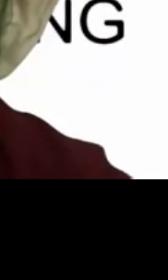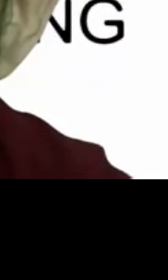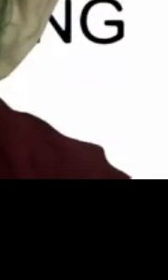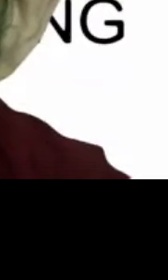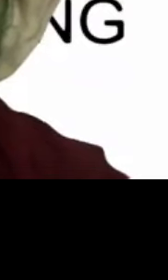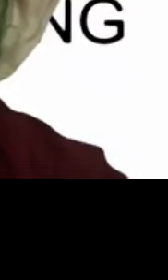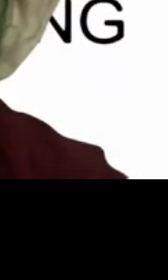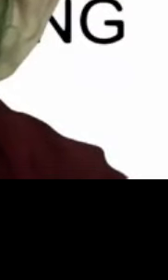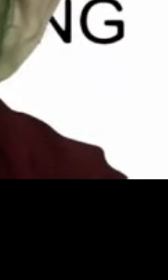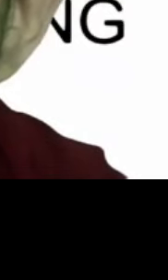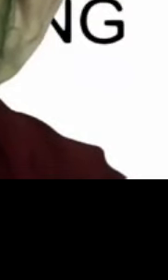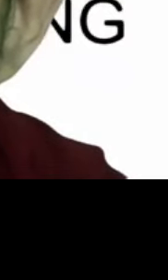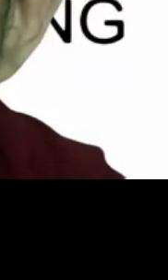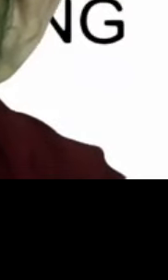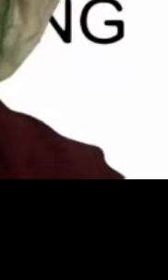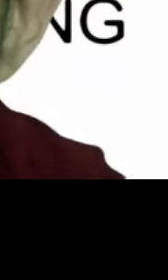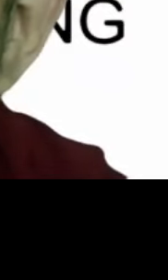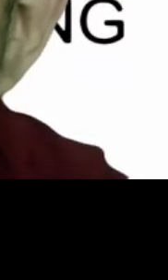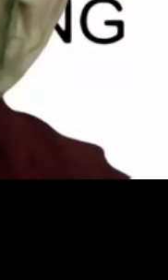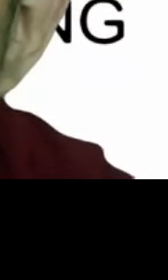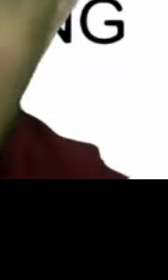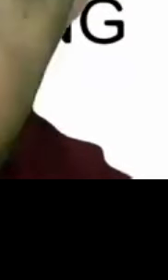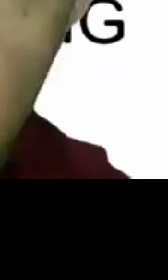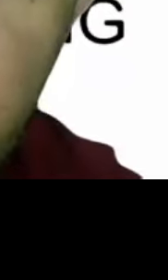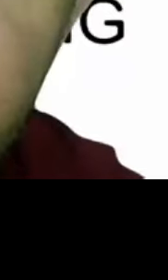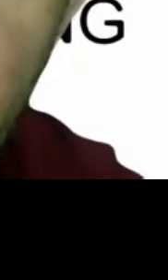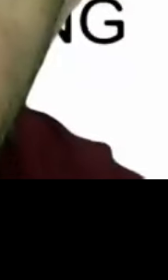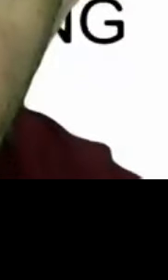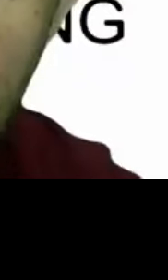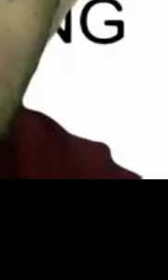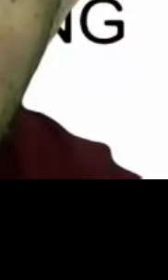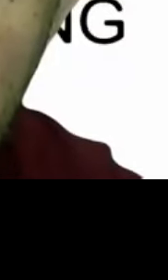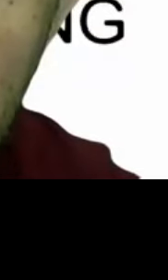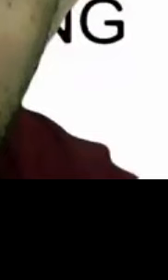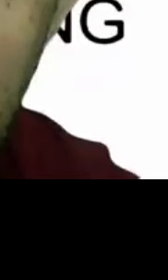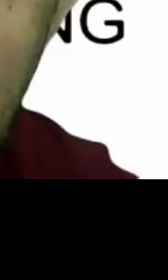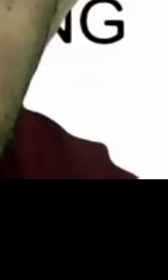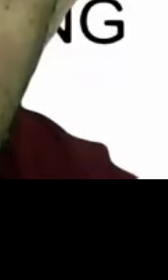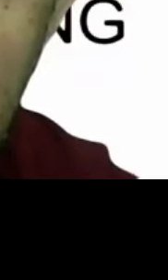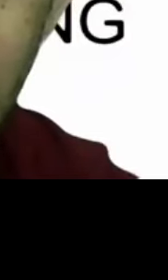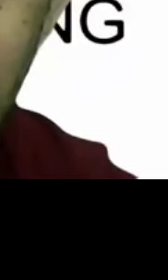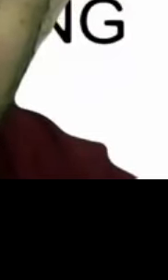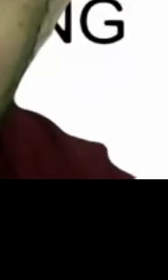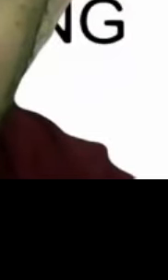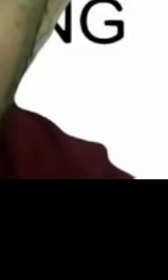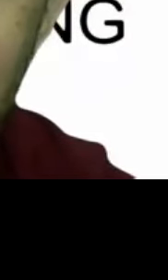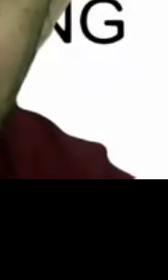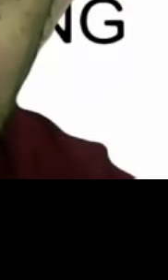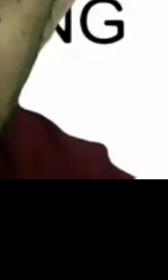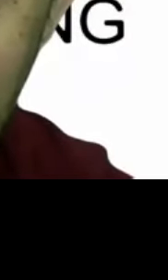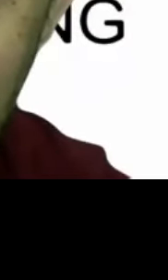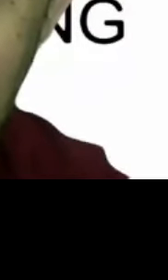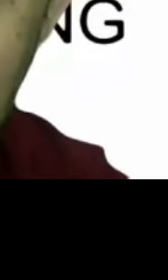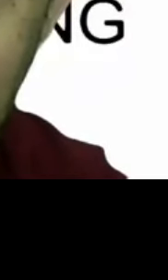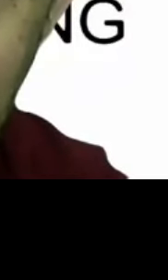those activities, those things, it's impossible. So that's what we need to change and to destroy